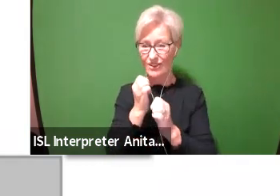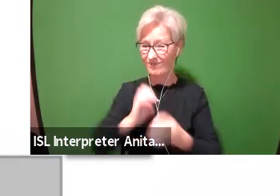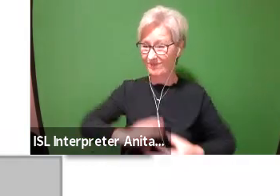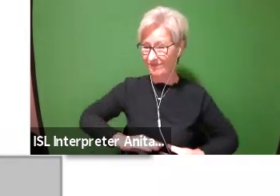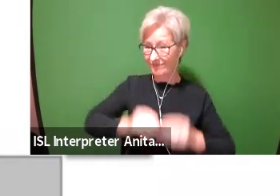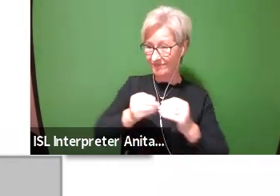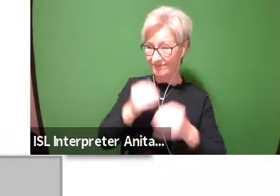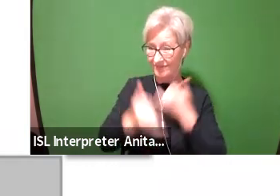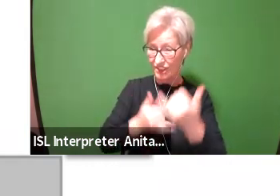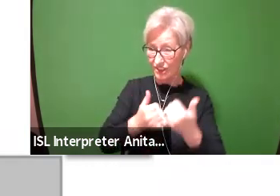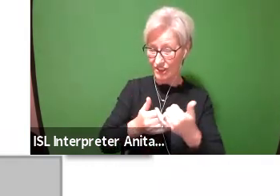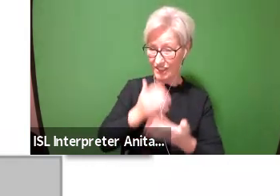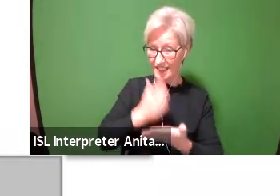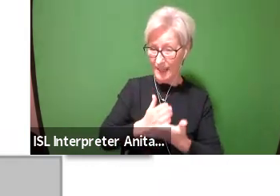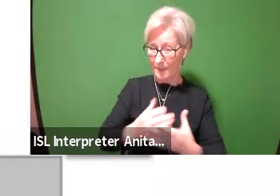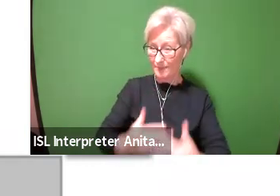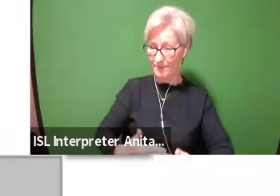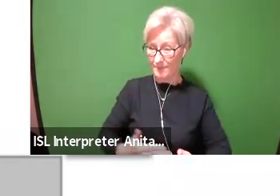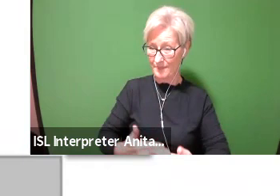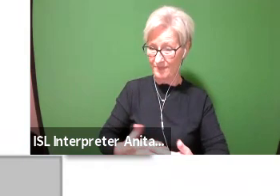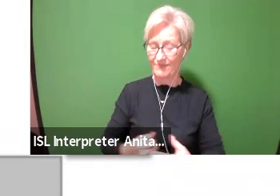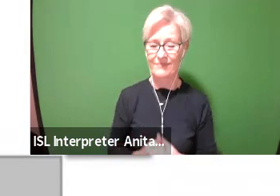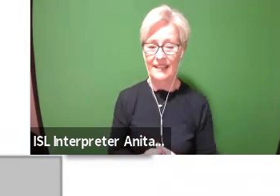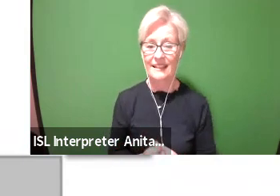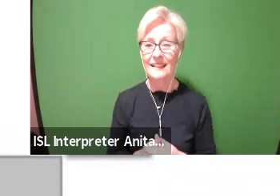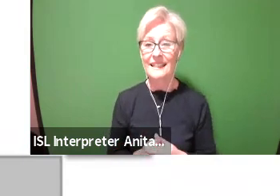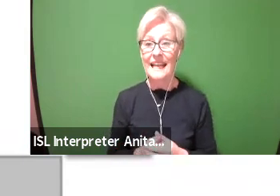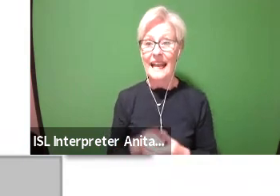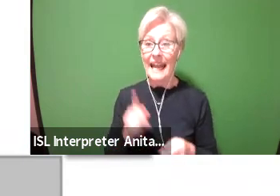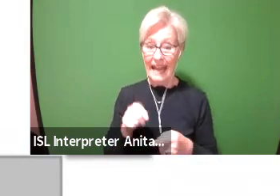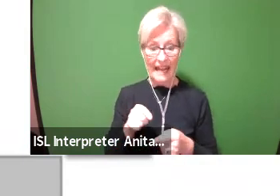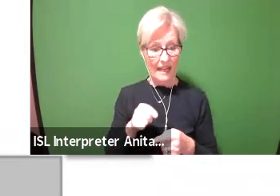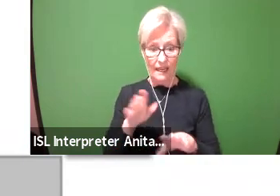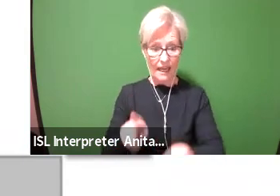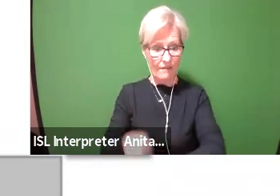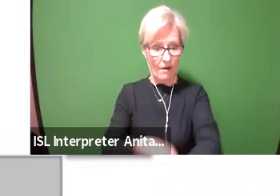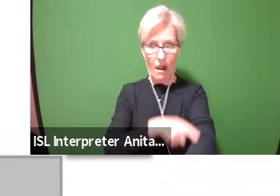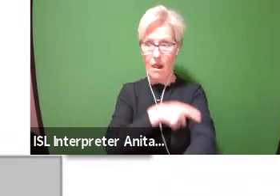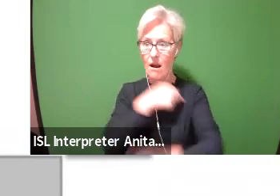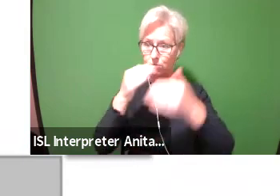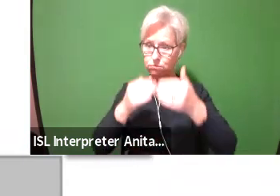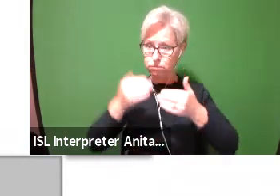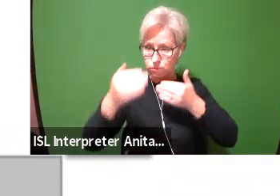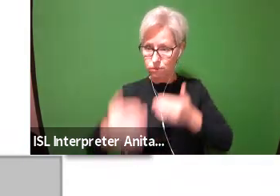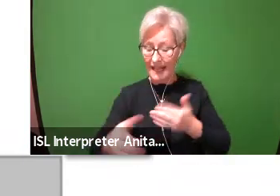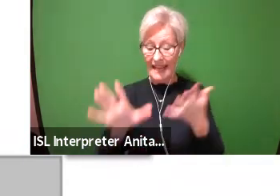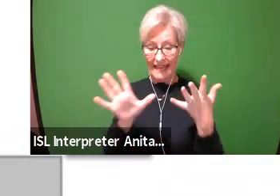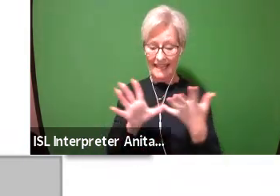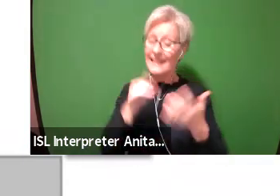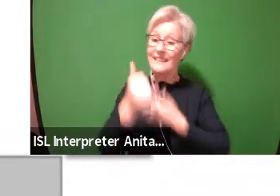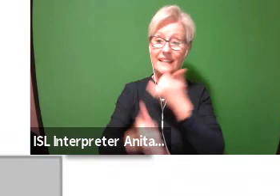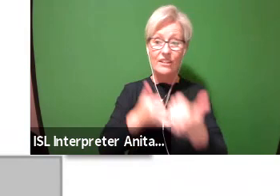starts from early to mid 40s, and it can last up to 10 years. And if you see in our graph, again, you've